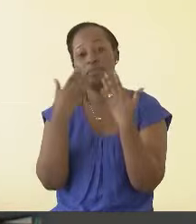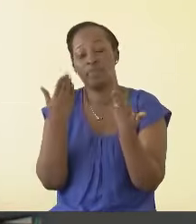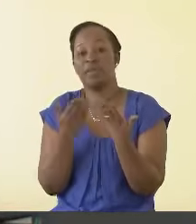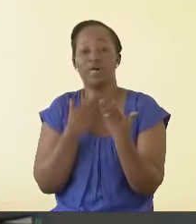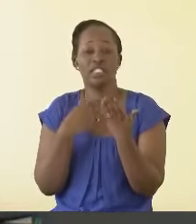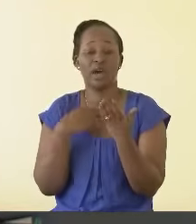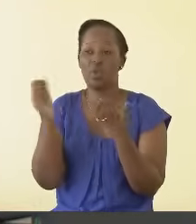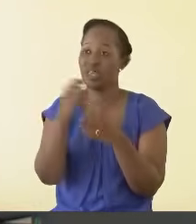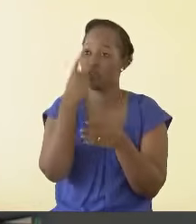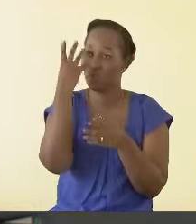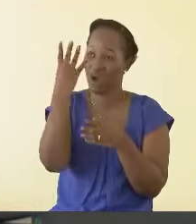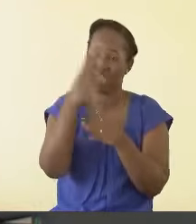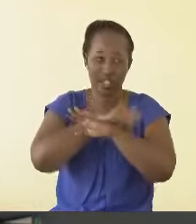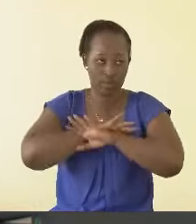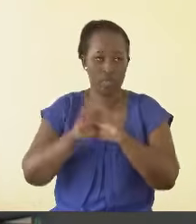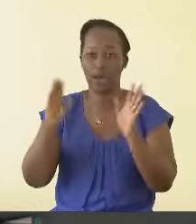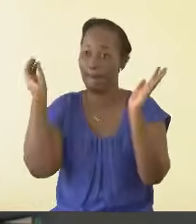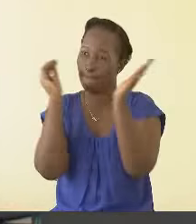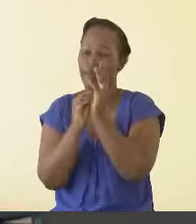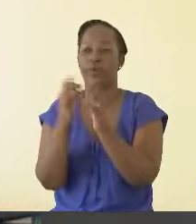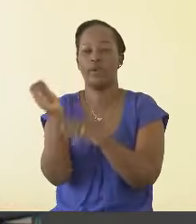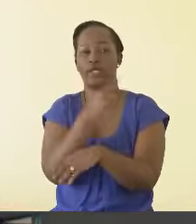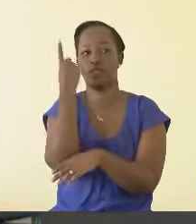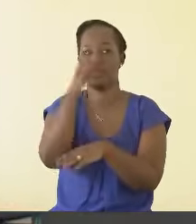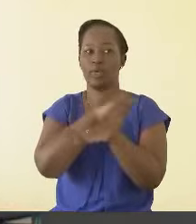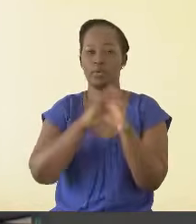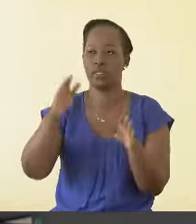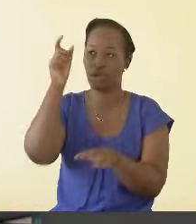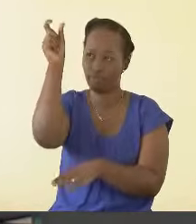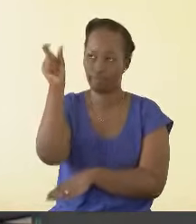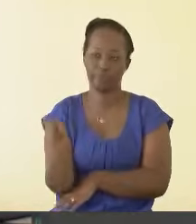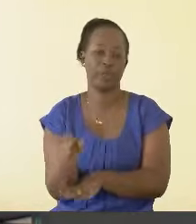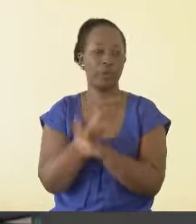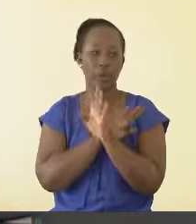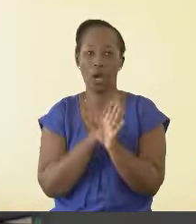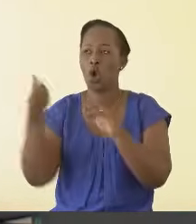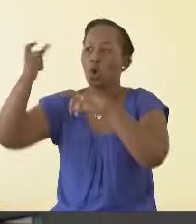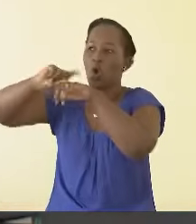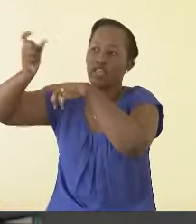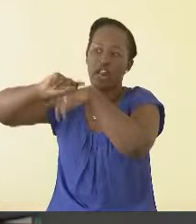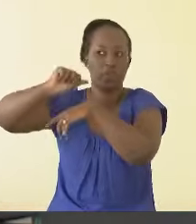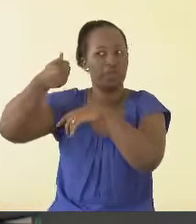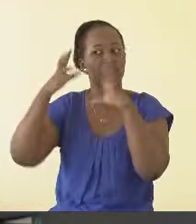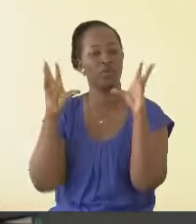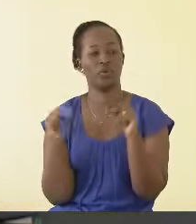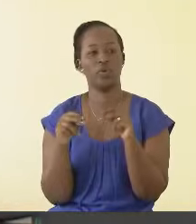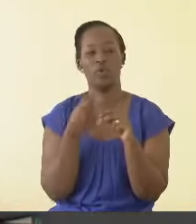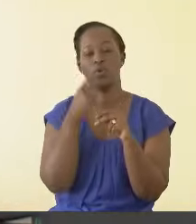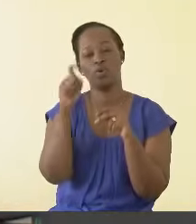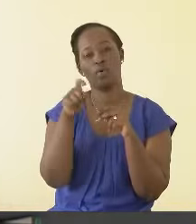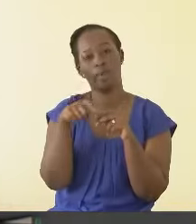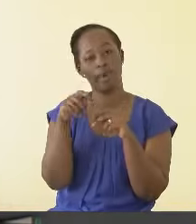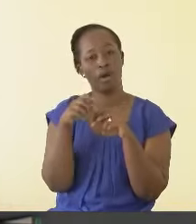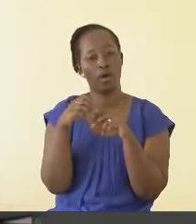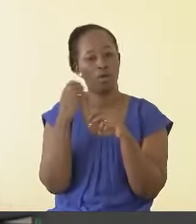only April, then for 1 month, we should have stopped from here. We should not have included the 2. So you have to